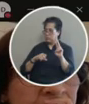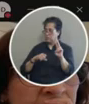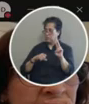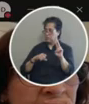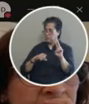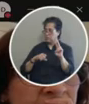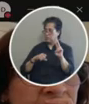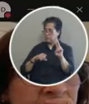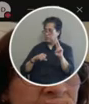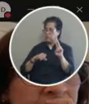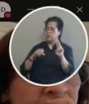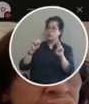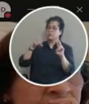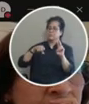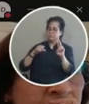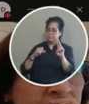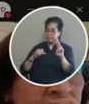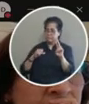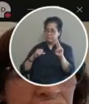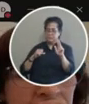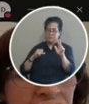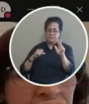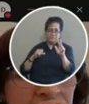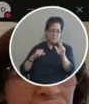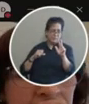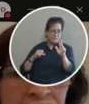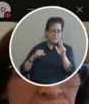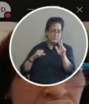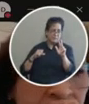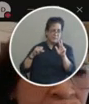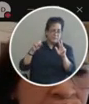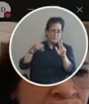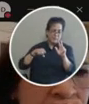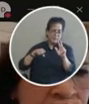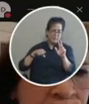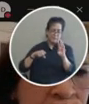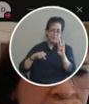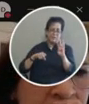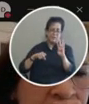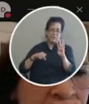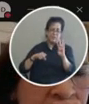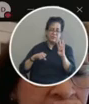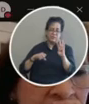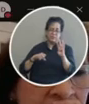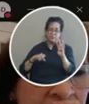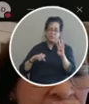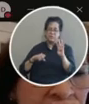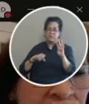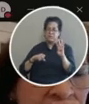Well, unmute. Aye. Hernandez. Yes. Morgan.